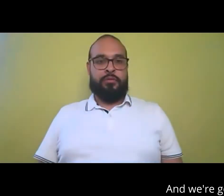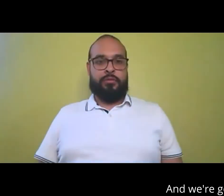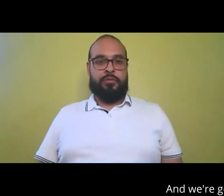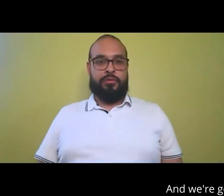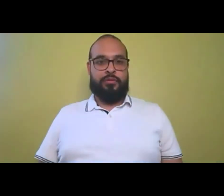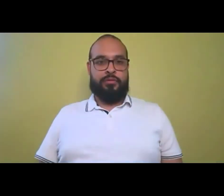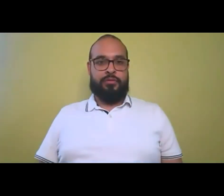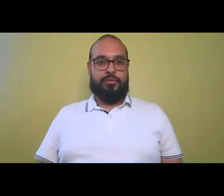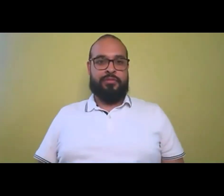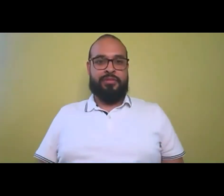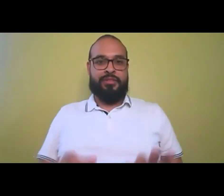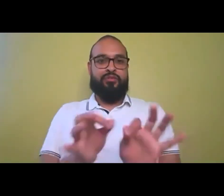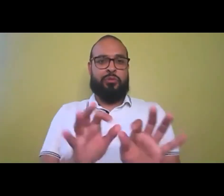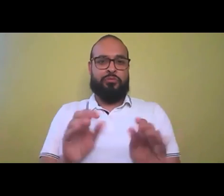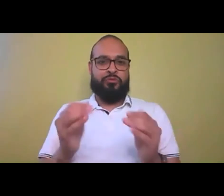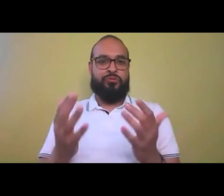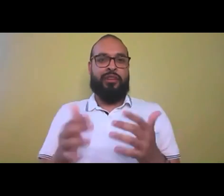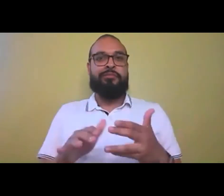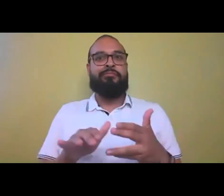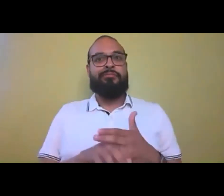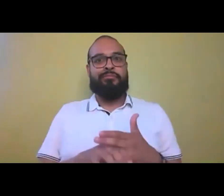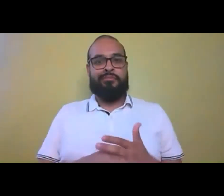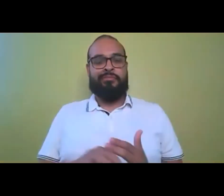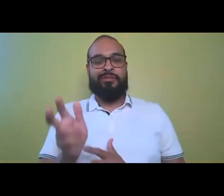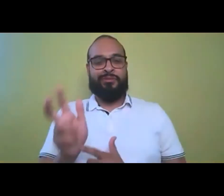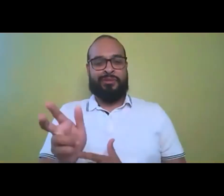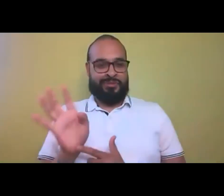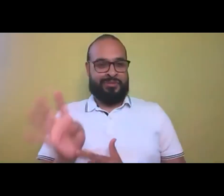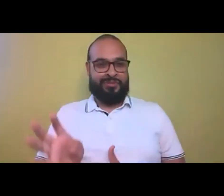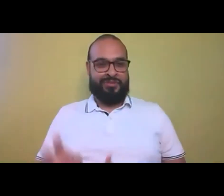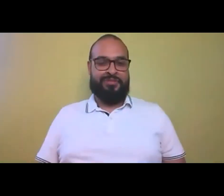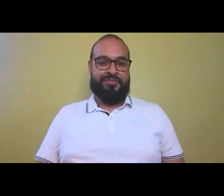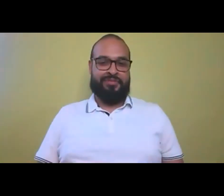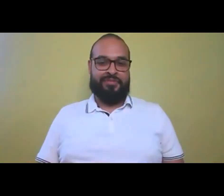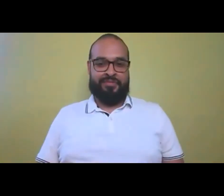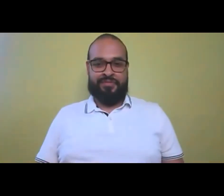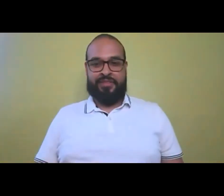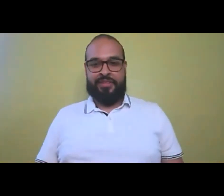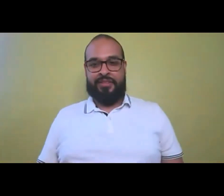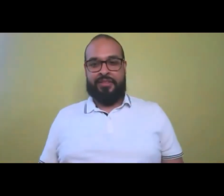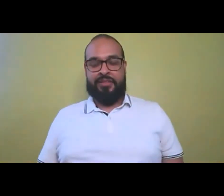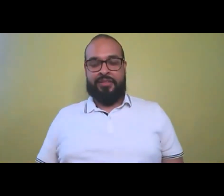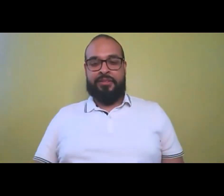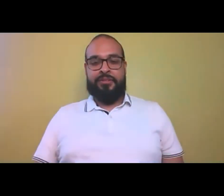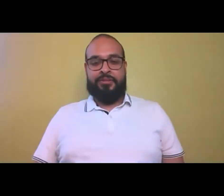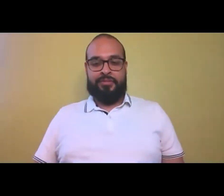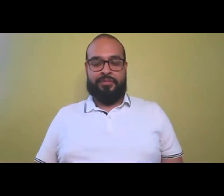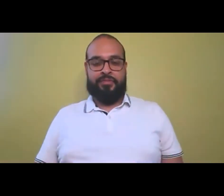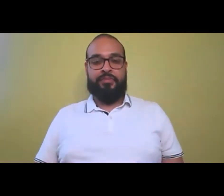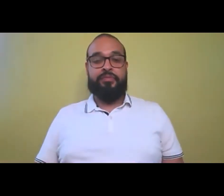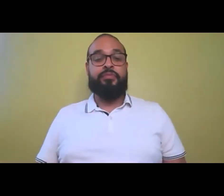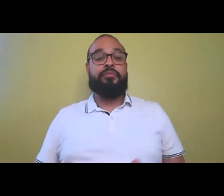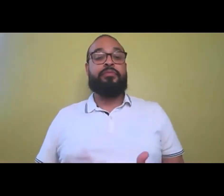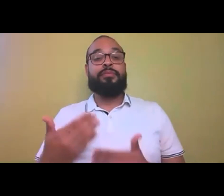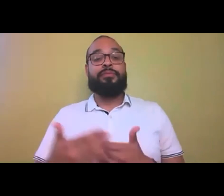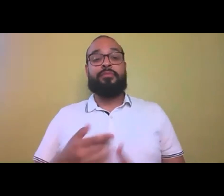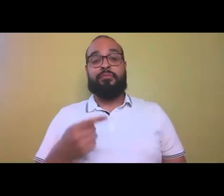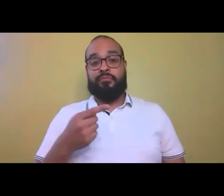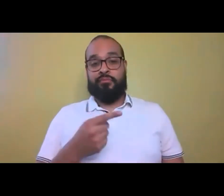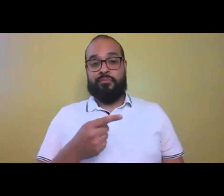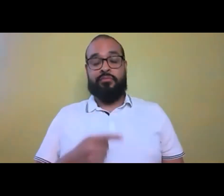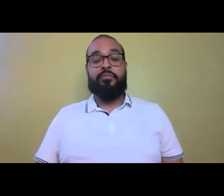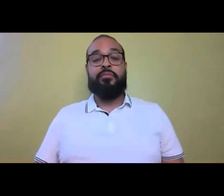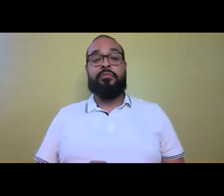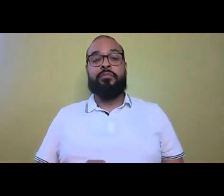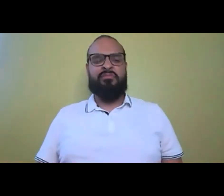3 minutes, 4 minutes of rest. So I'm going to put this next word cloud up.